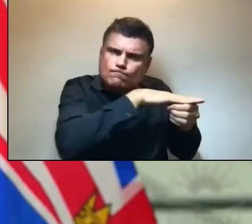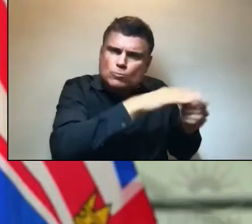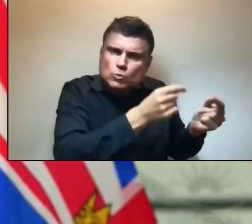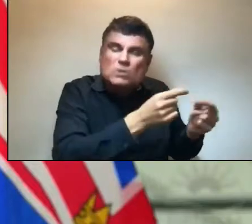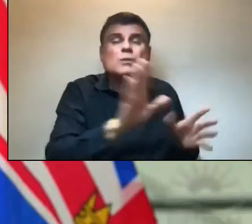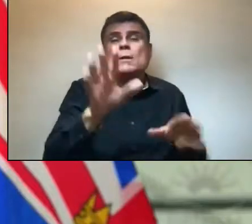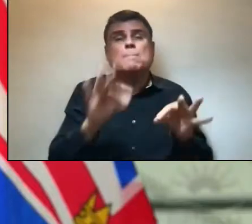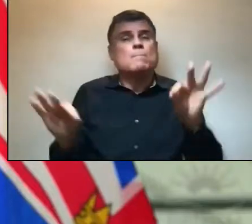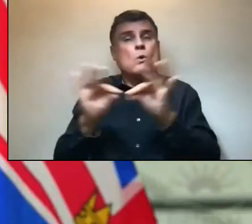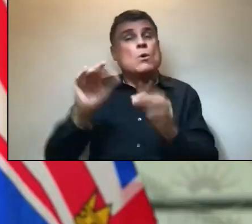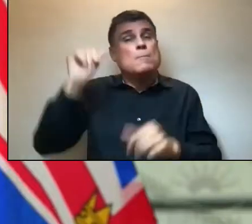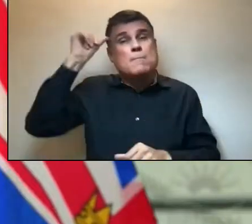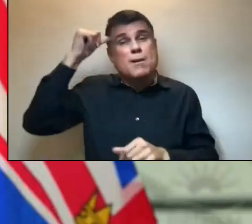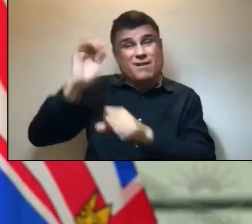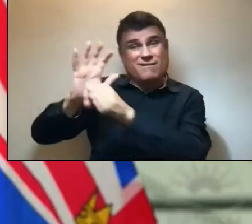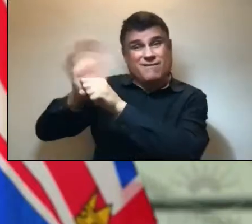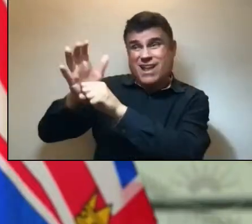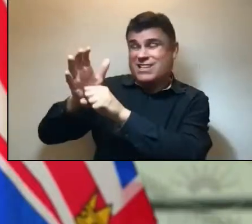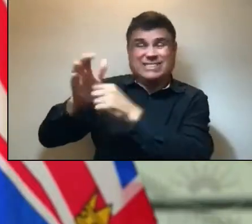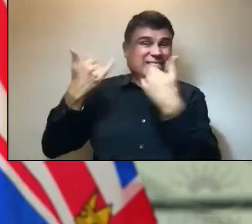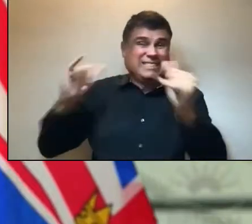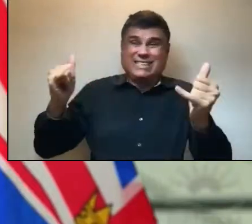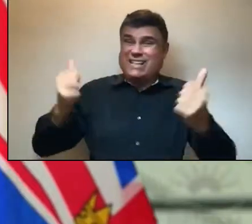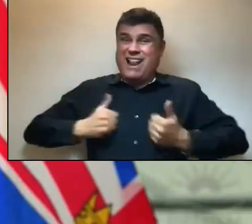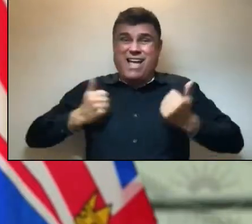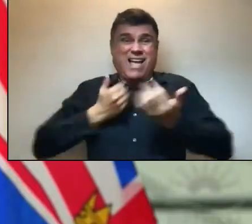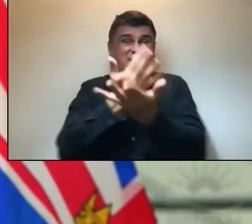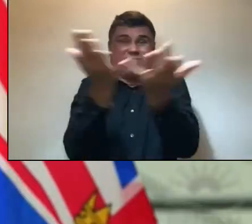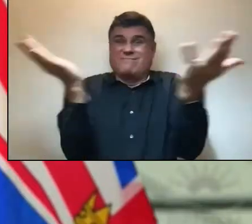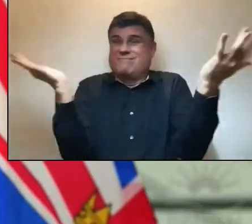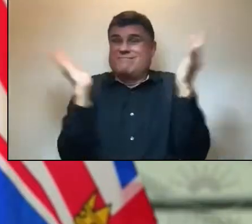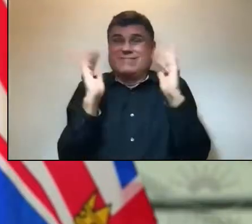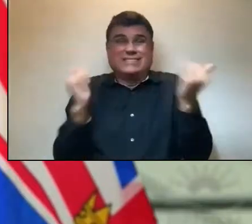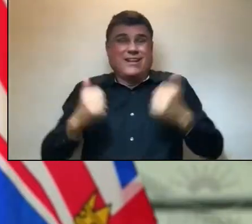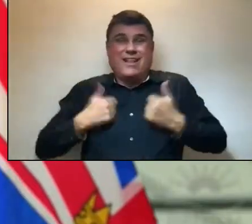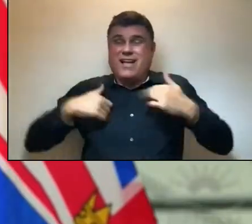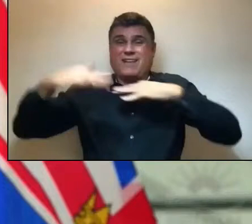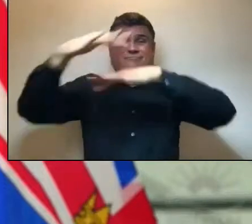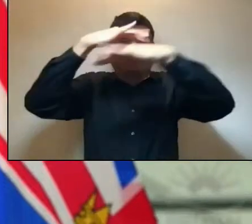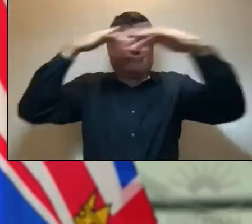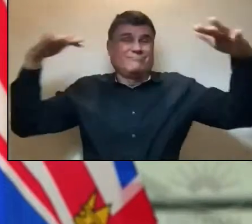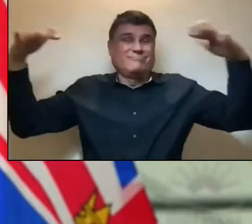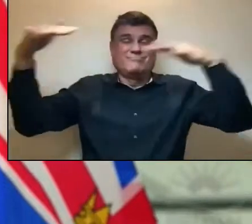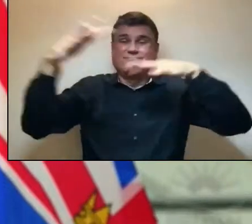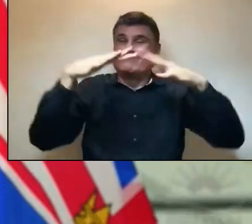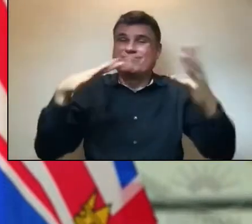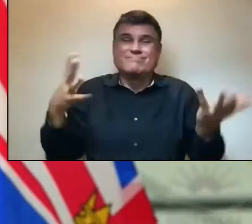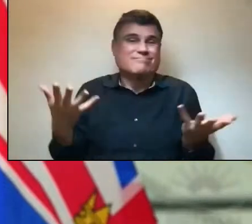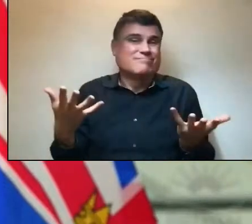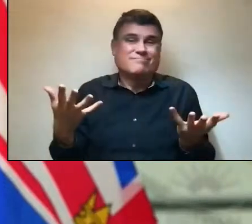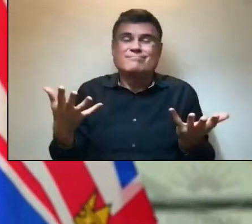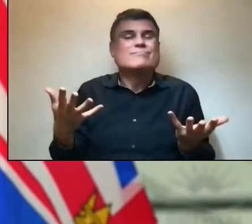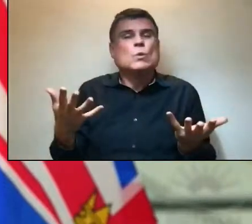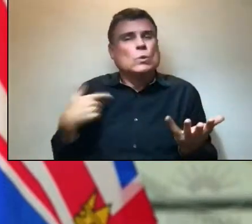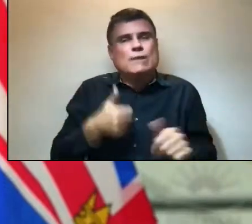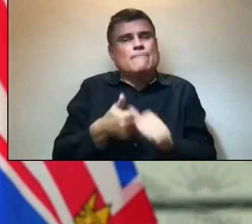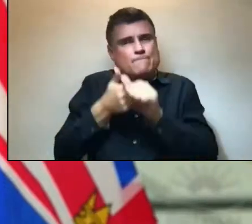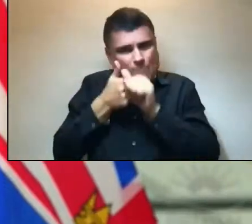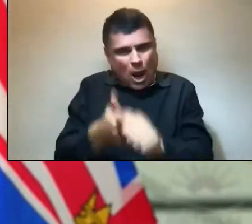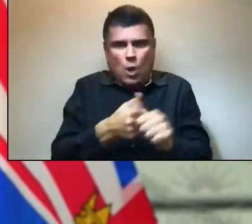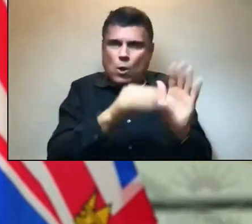we cannot stop all of it spreading. But what we can do is take those measures that make a difference in keeping us out of